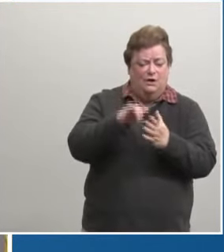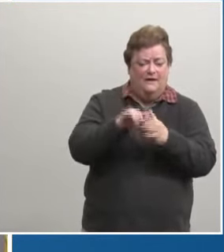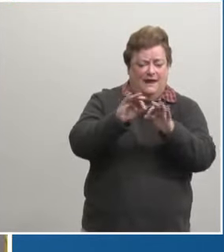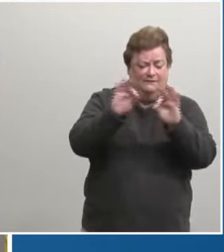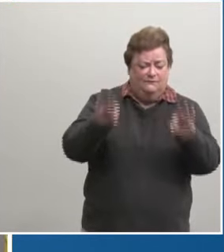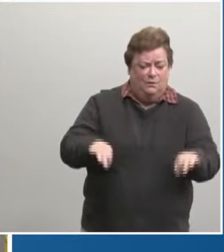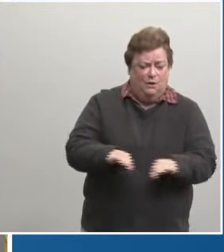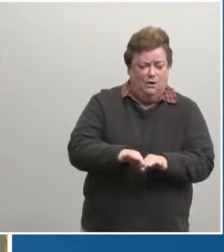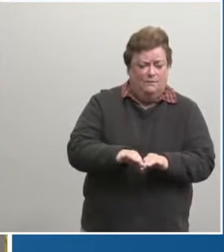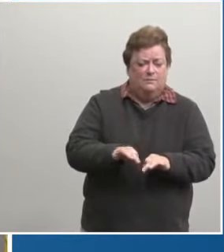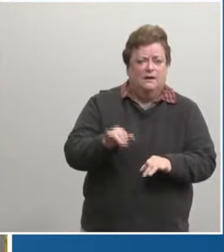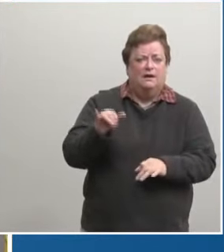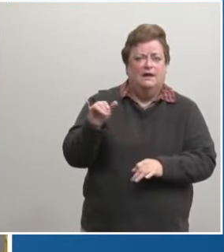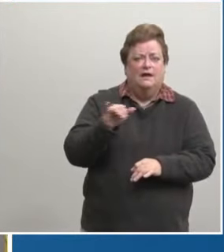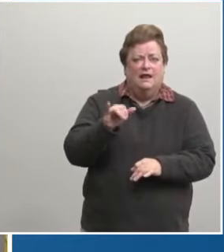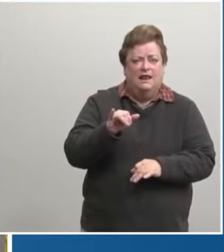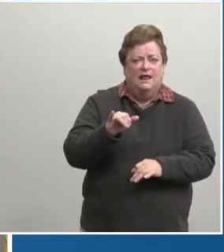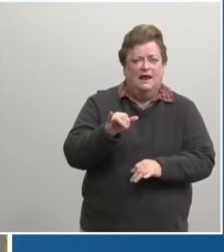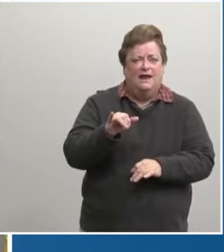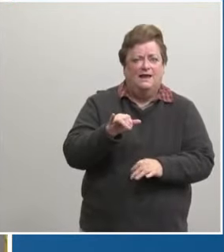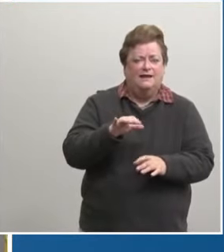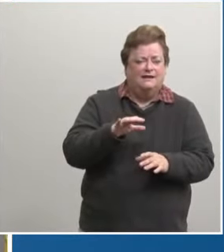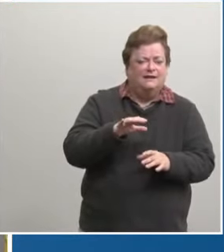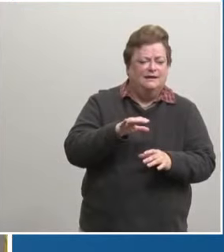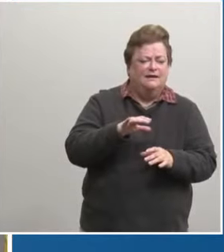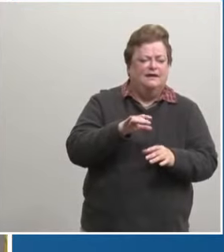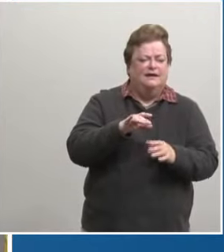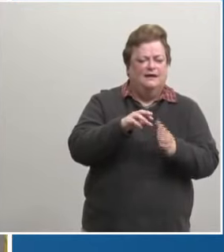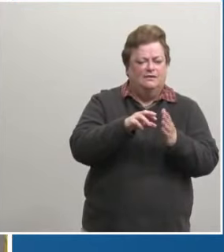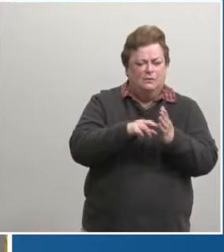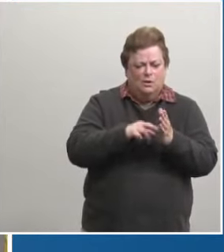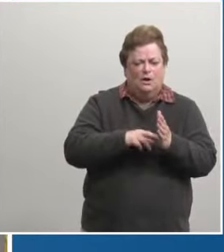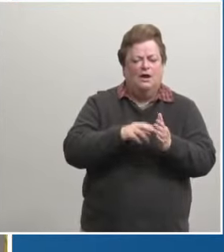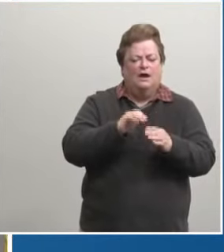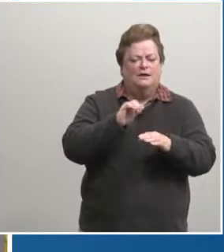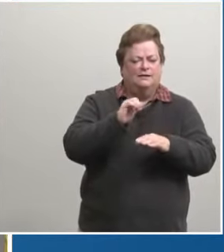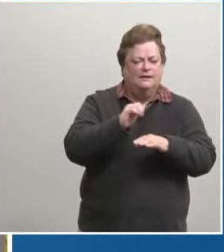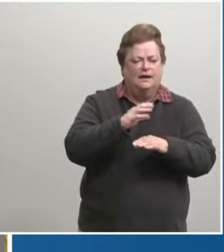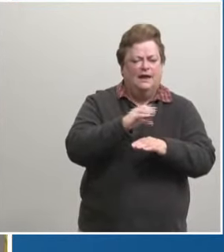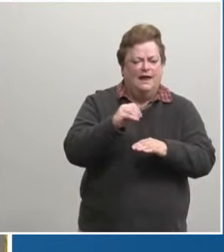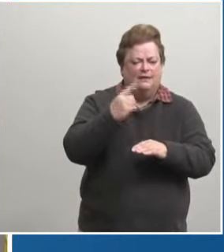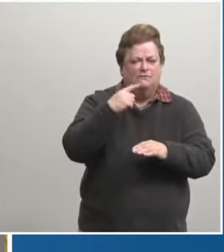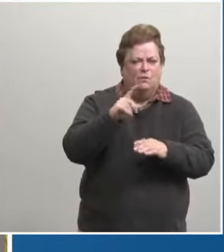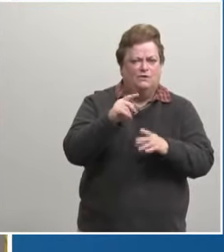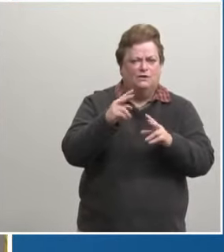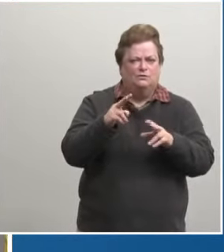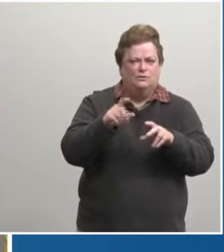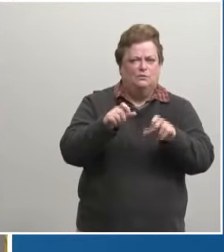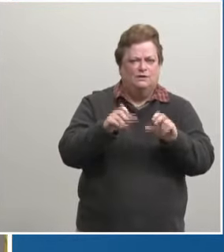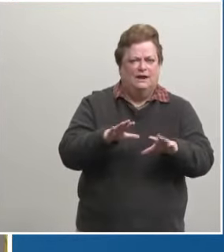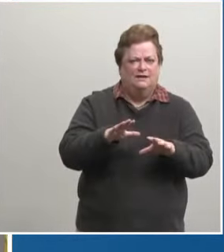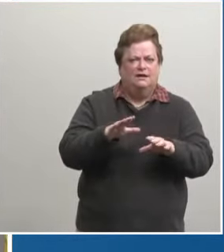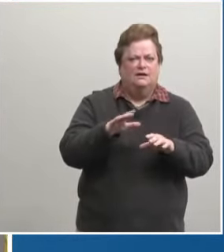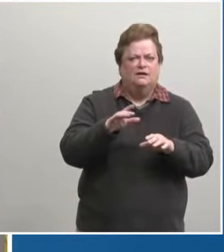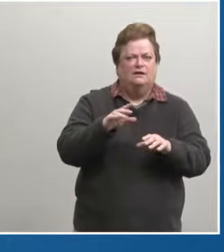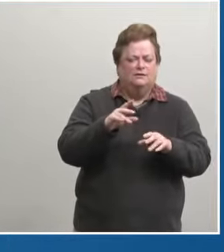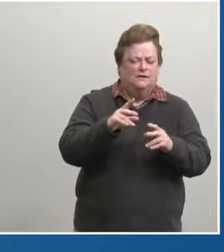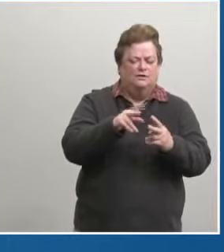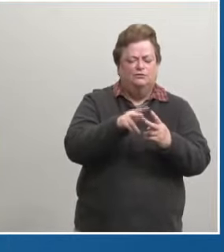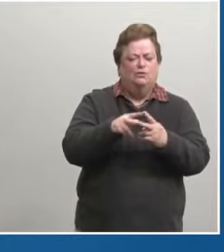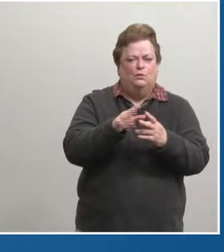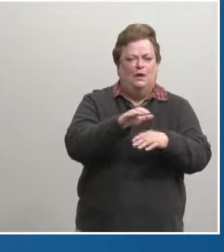form, like increasing and decreasing of font size, and also speech to text